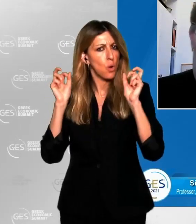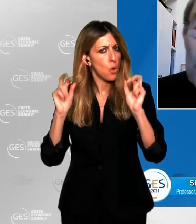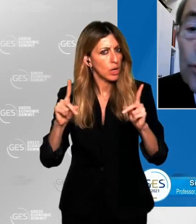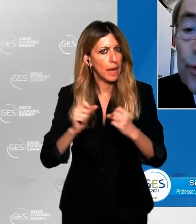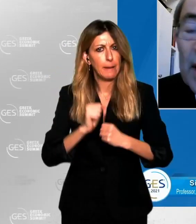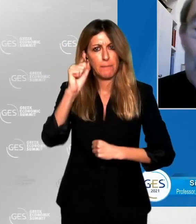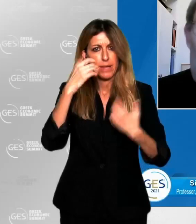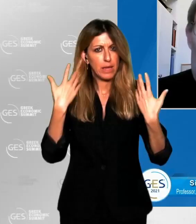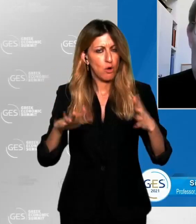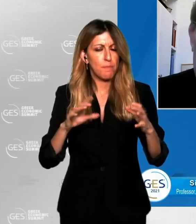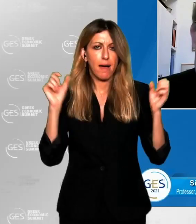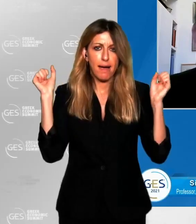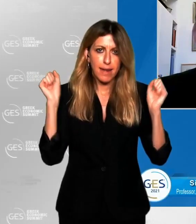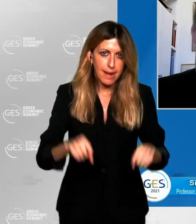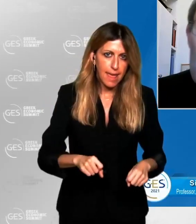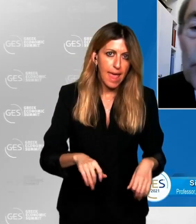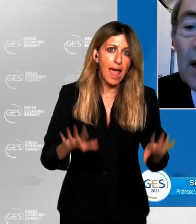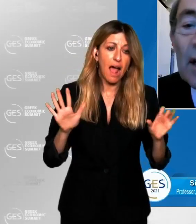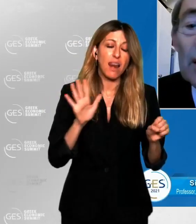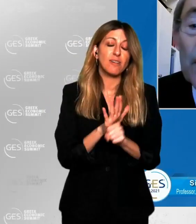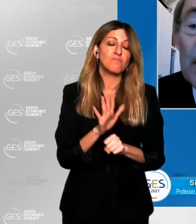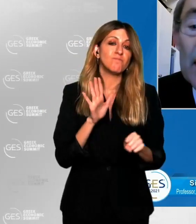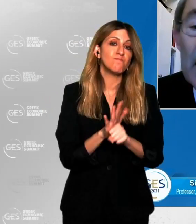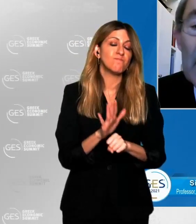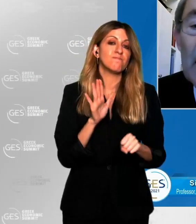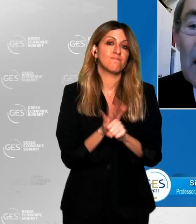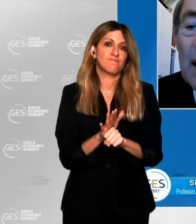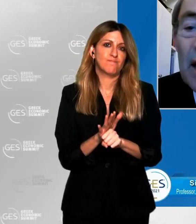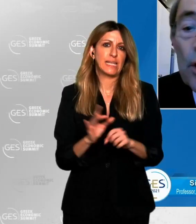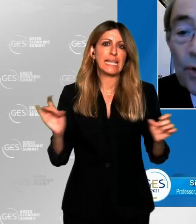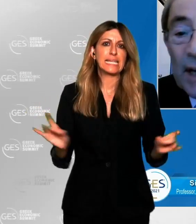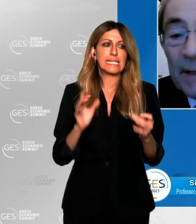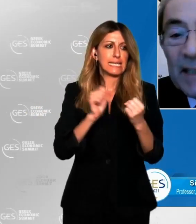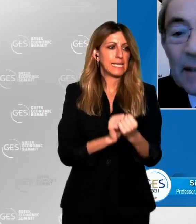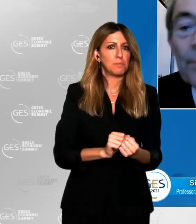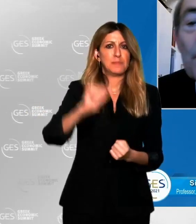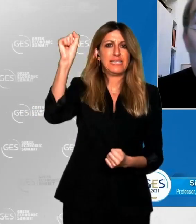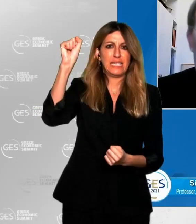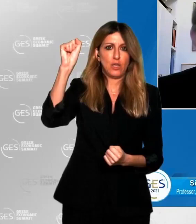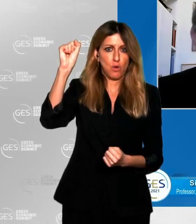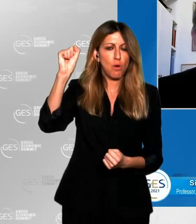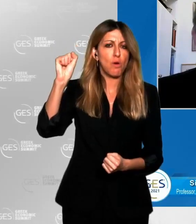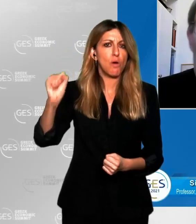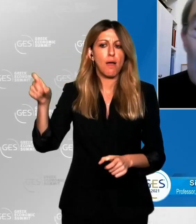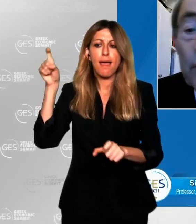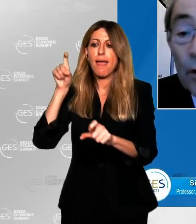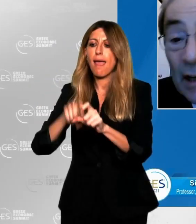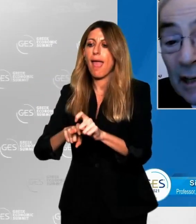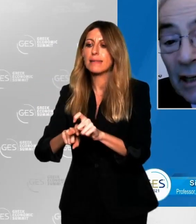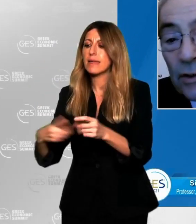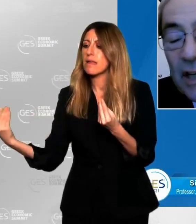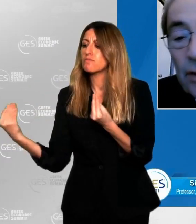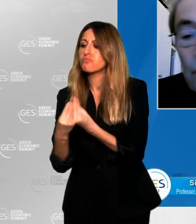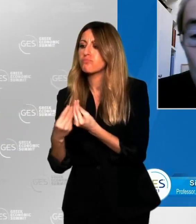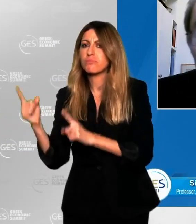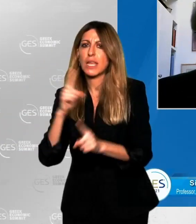between companies, you choose a company that suits your skills, and then you get further training in those companies. Lifelong